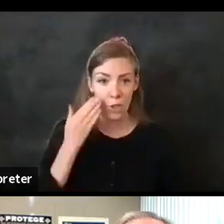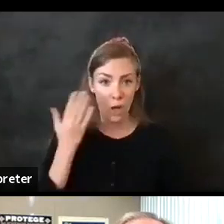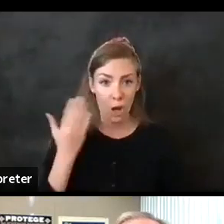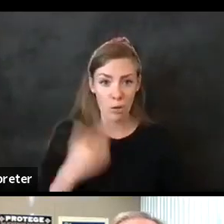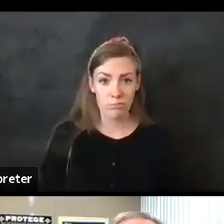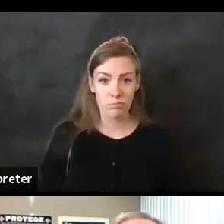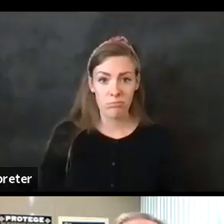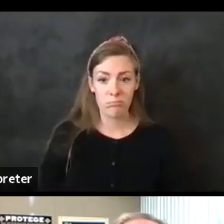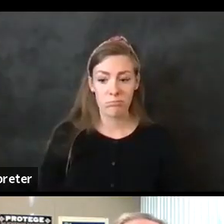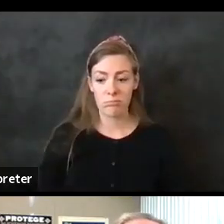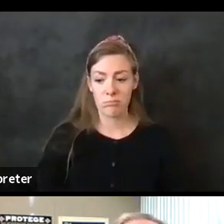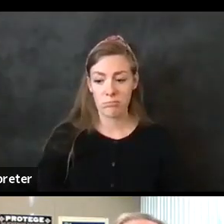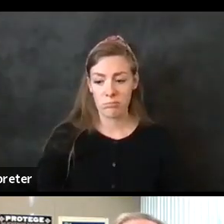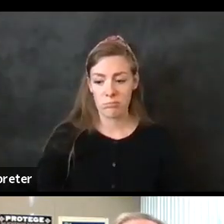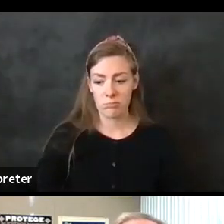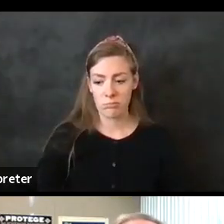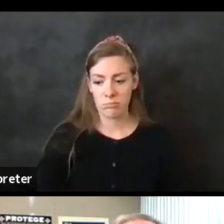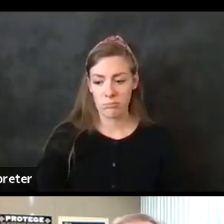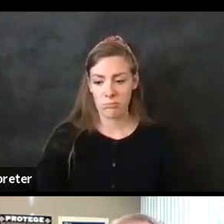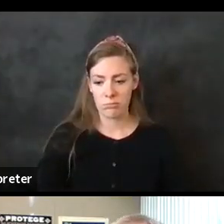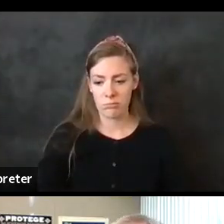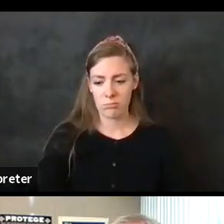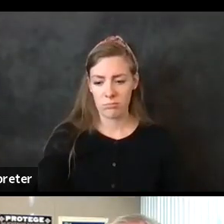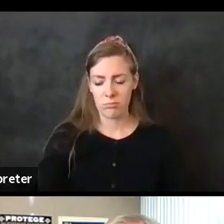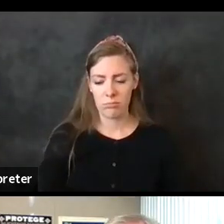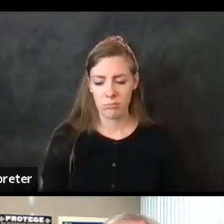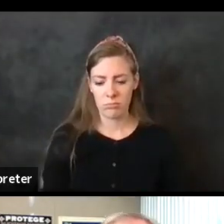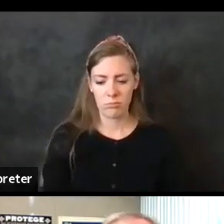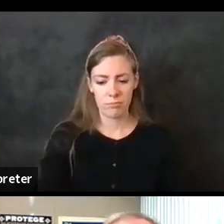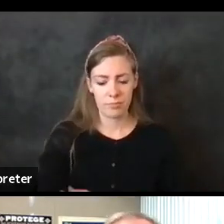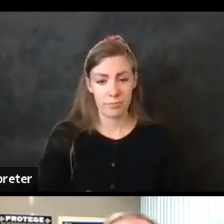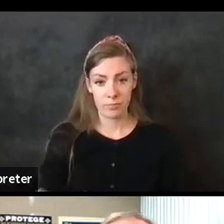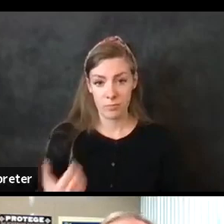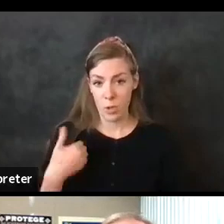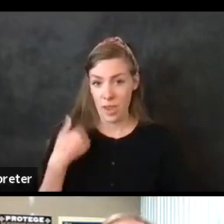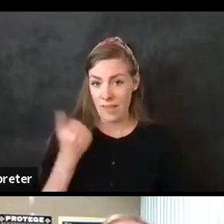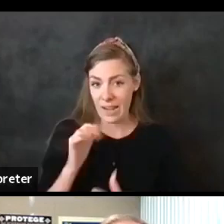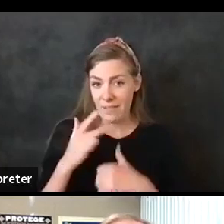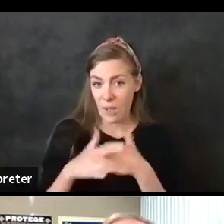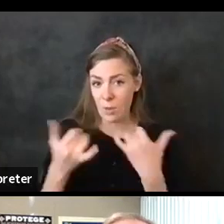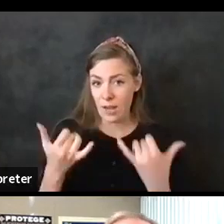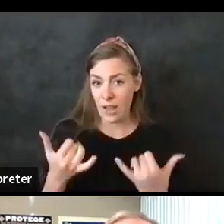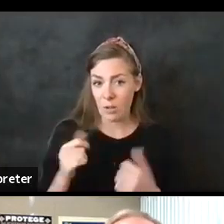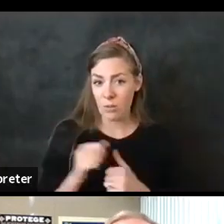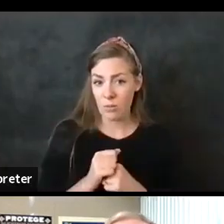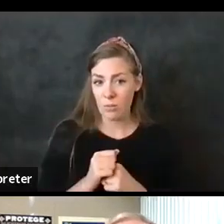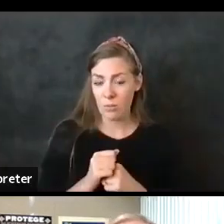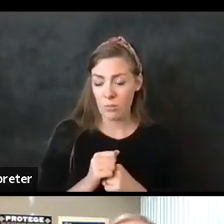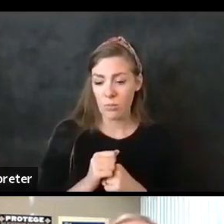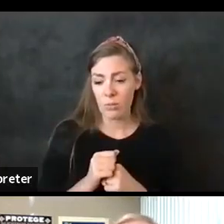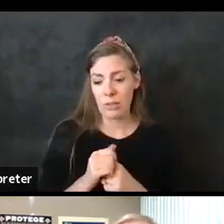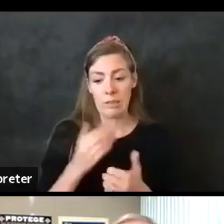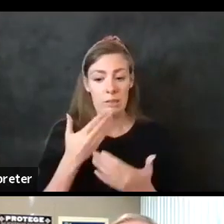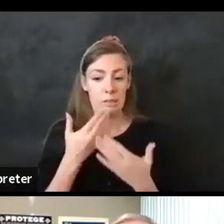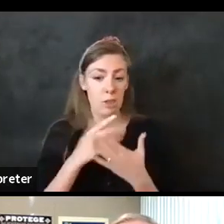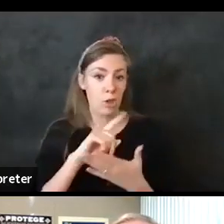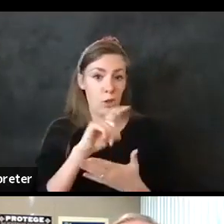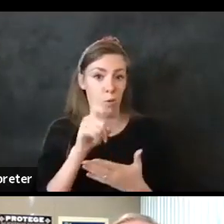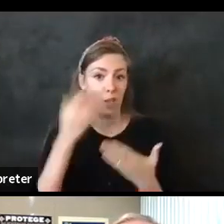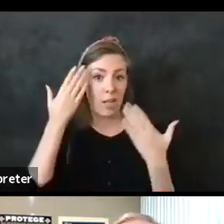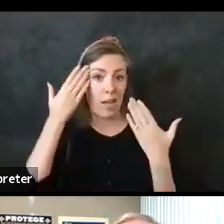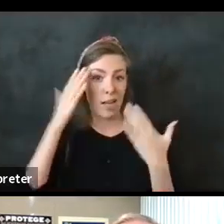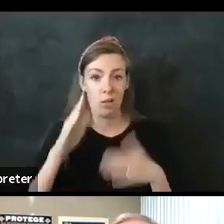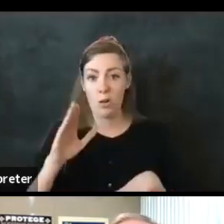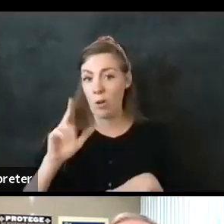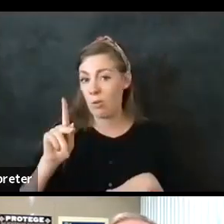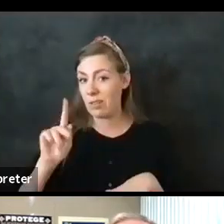that information before. Do you have any of that available? It's a really good question. I don't know, Kate, if you have a case